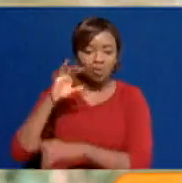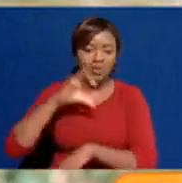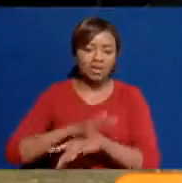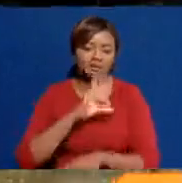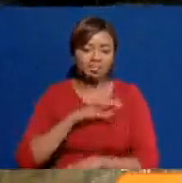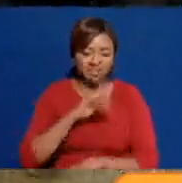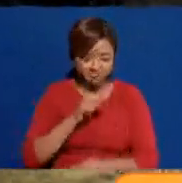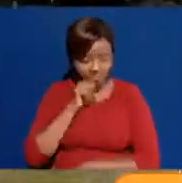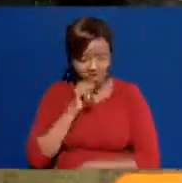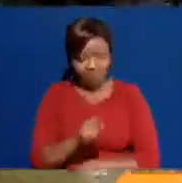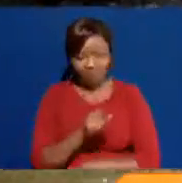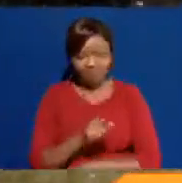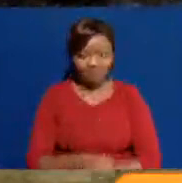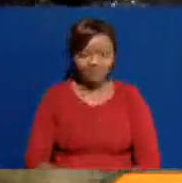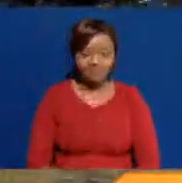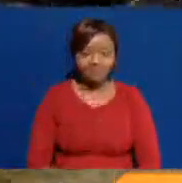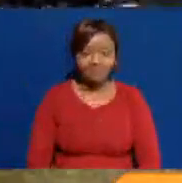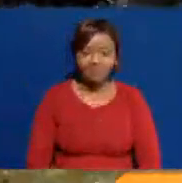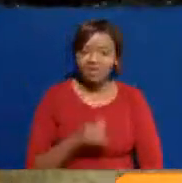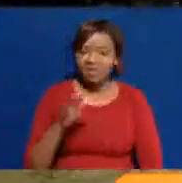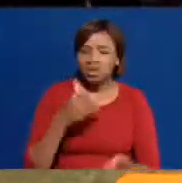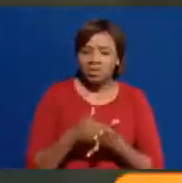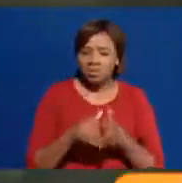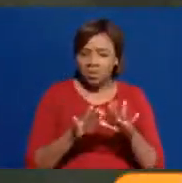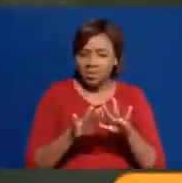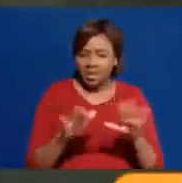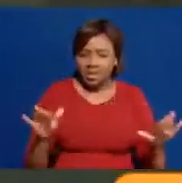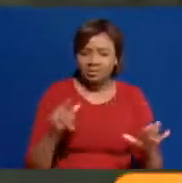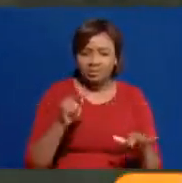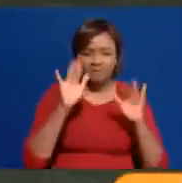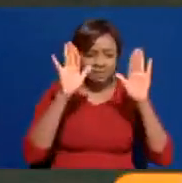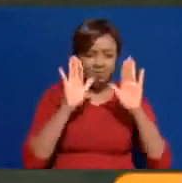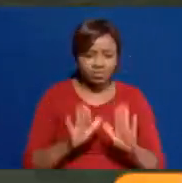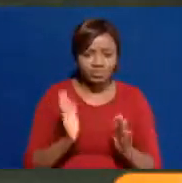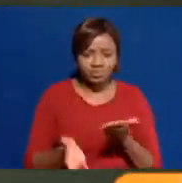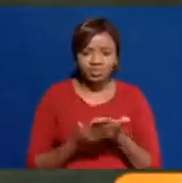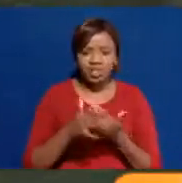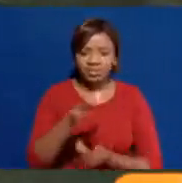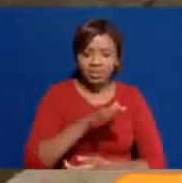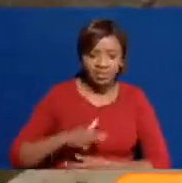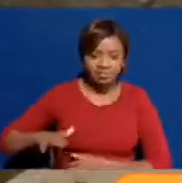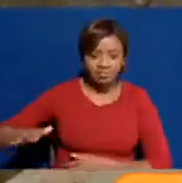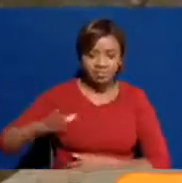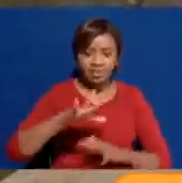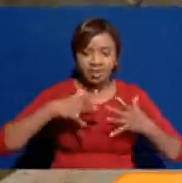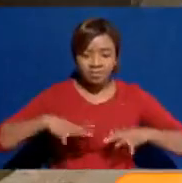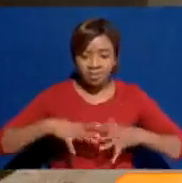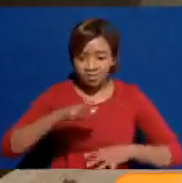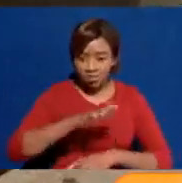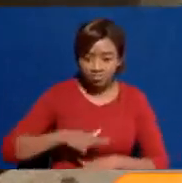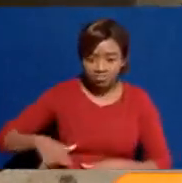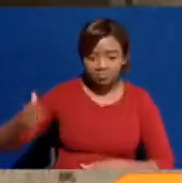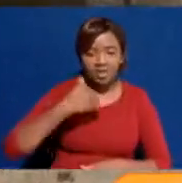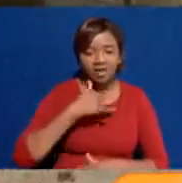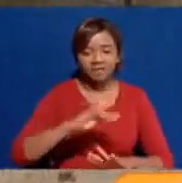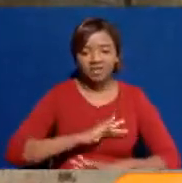mradi. The wetland is such an important part of the ecosystem around here. Residents here have enough